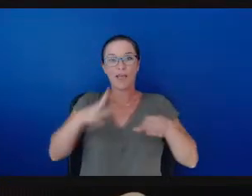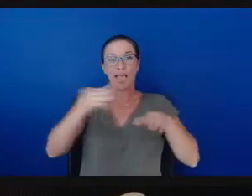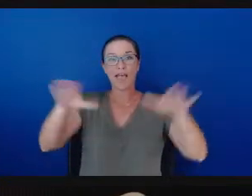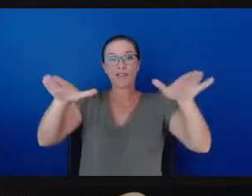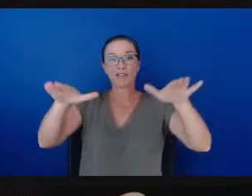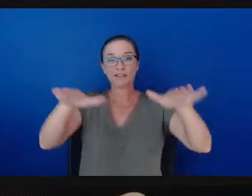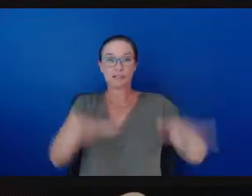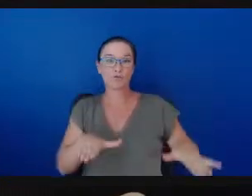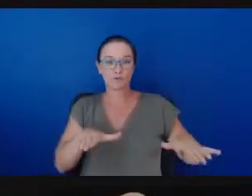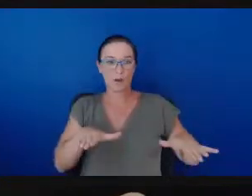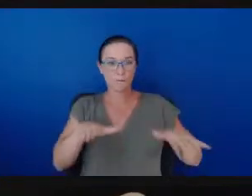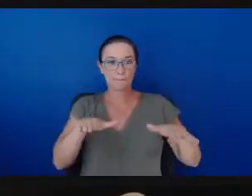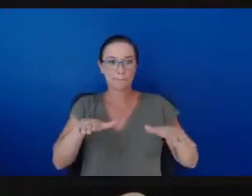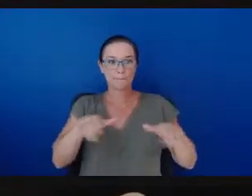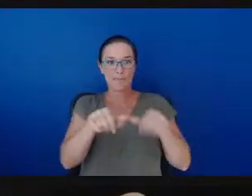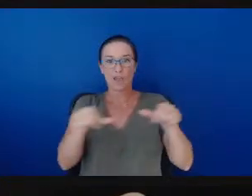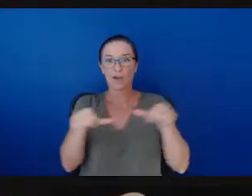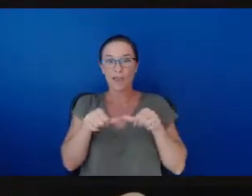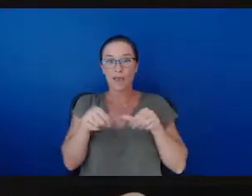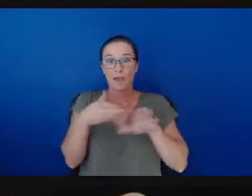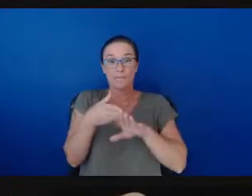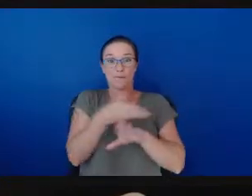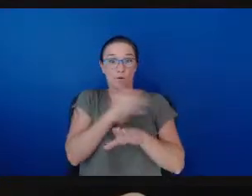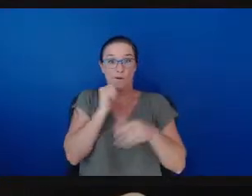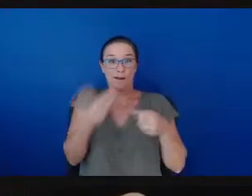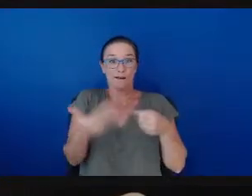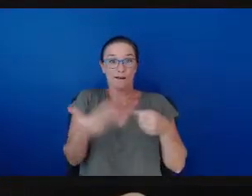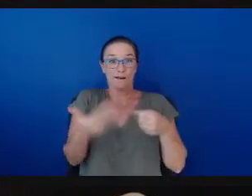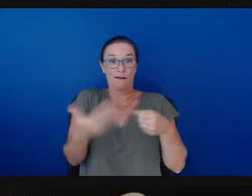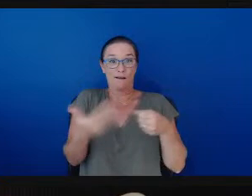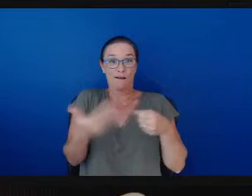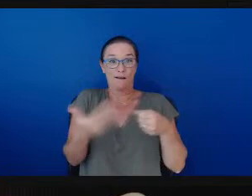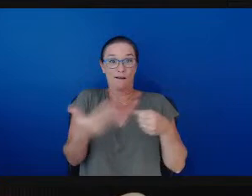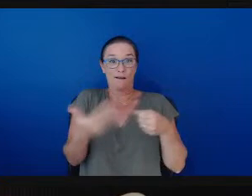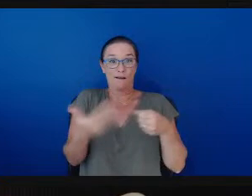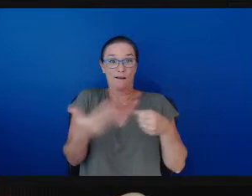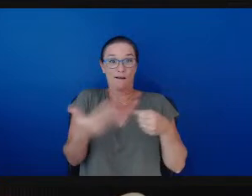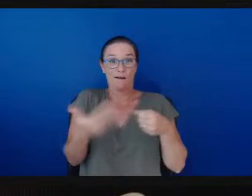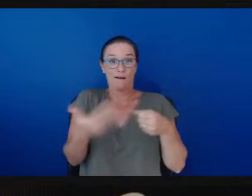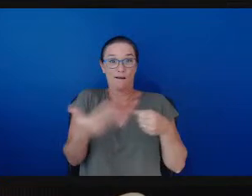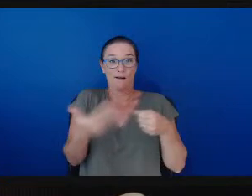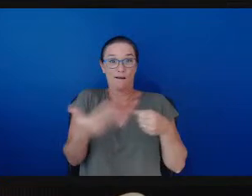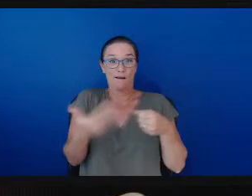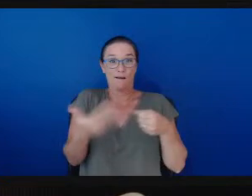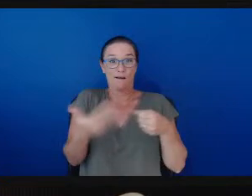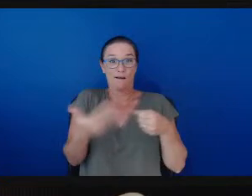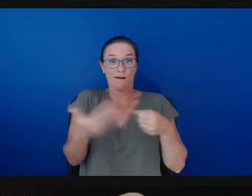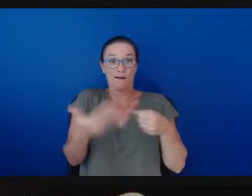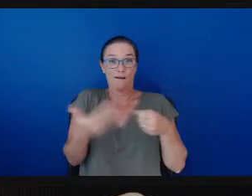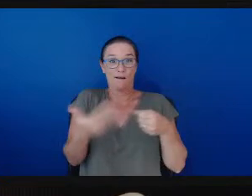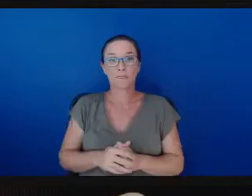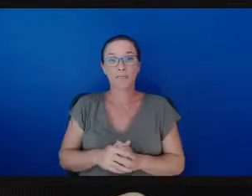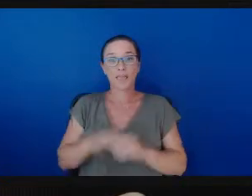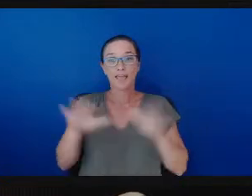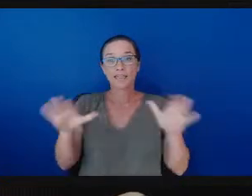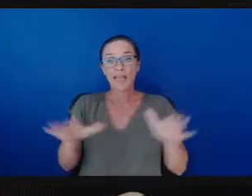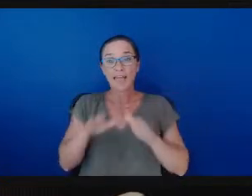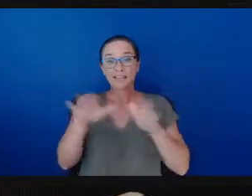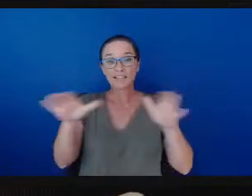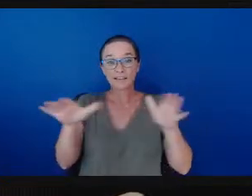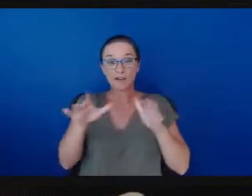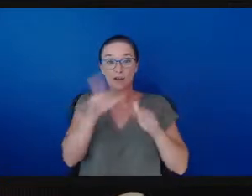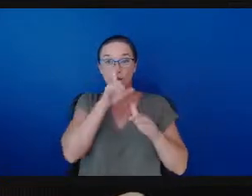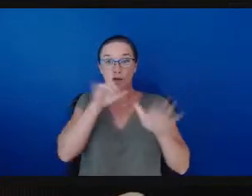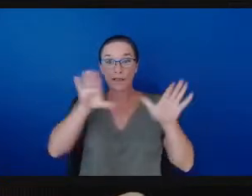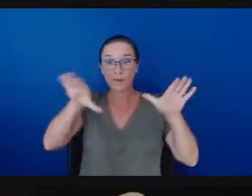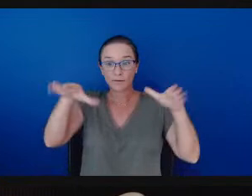was previously not covered by lava recently. The activity has focused from